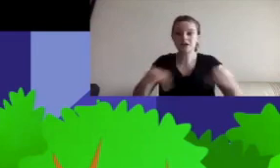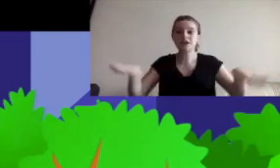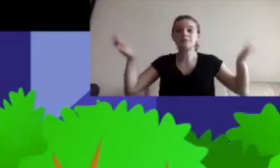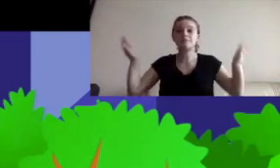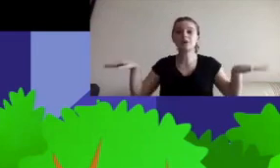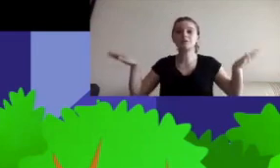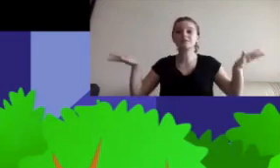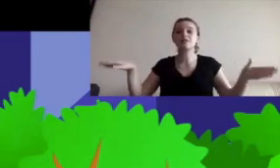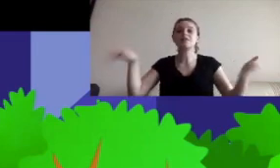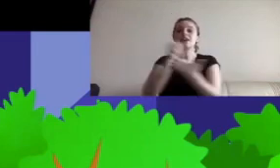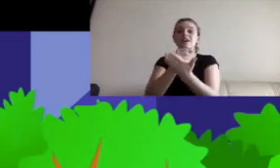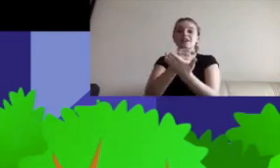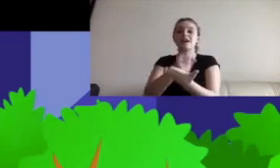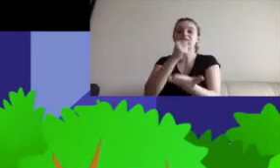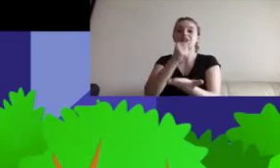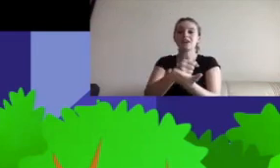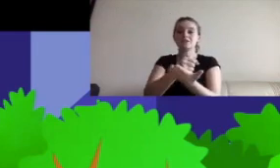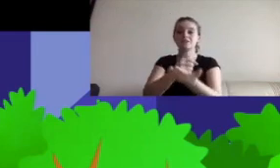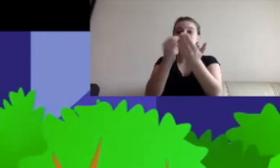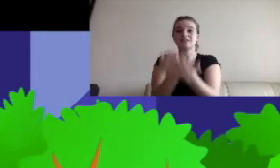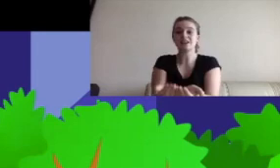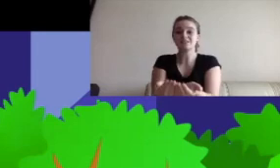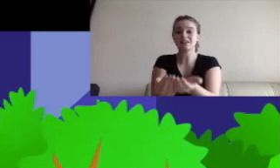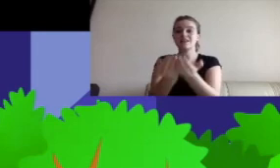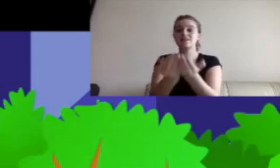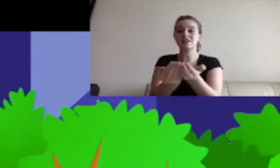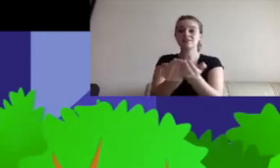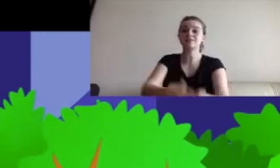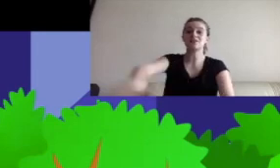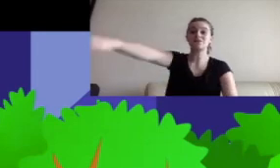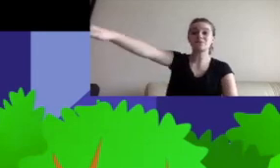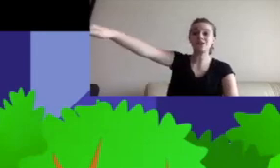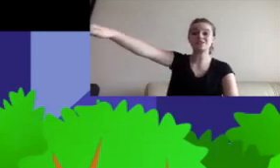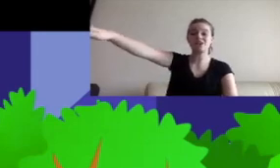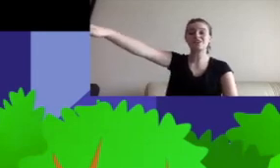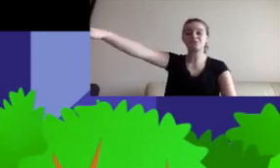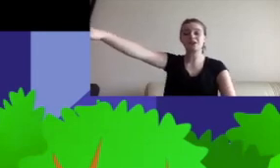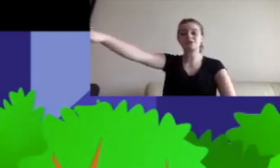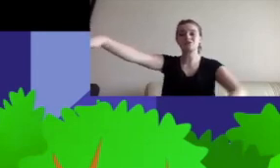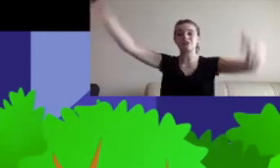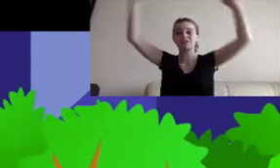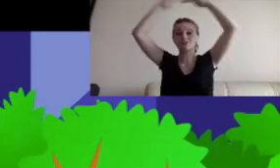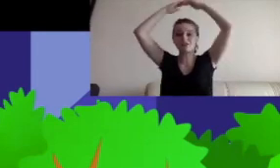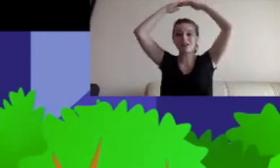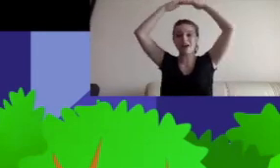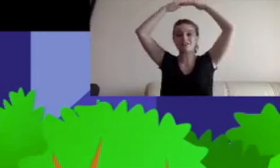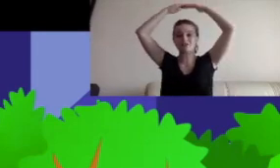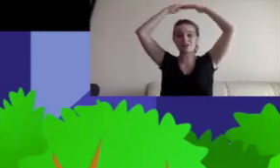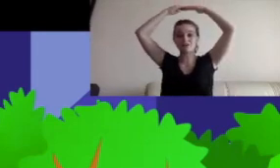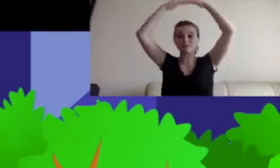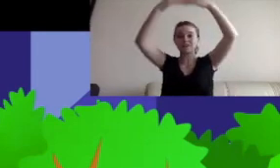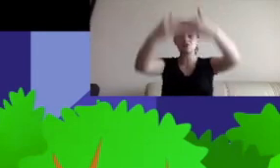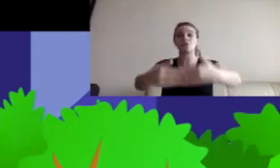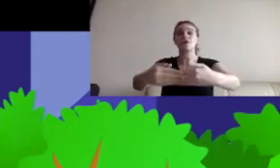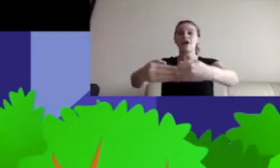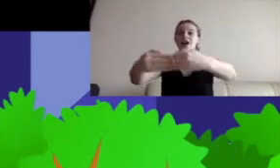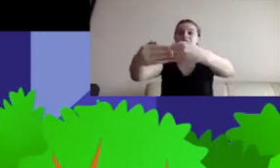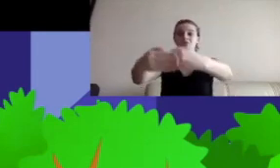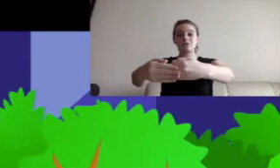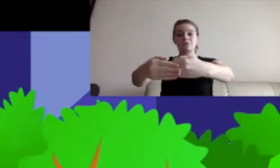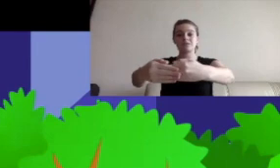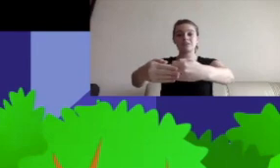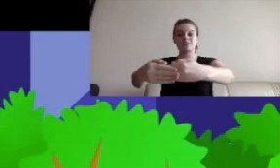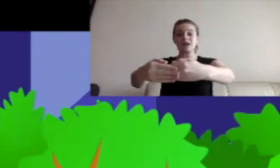The bird was on the egg and the egg was in the nest and the nest was on the branch and the branch was on the tree and the tree was in the hole